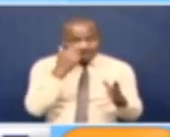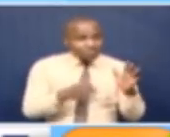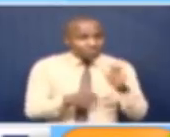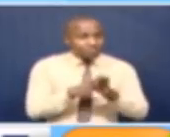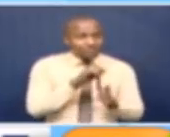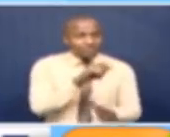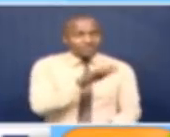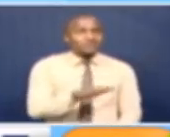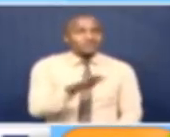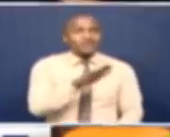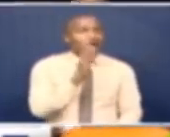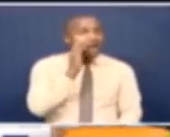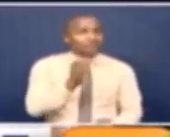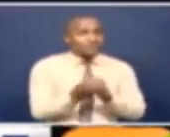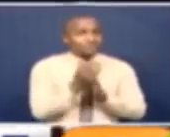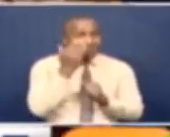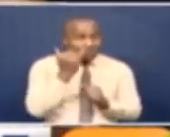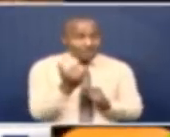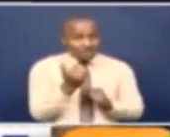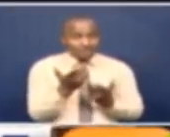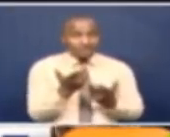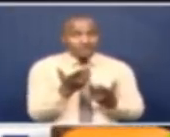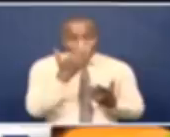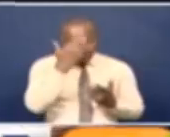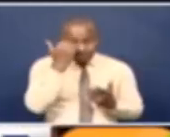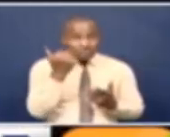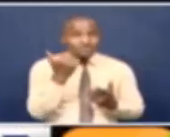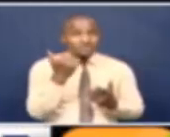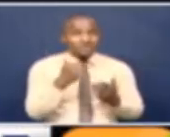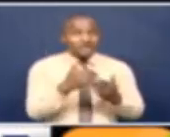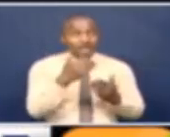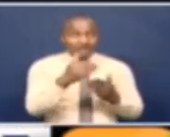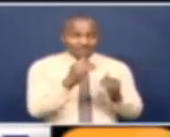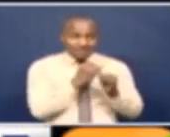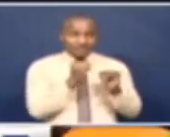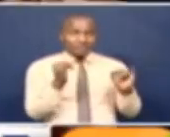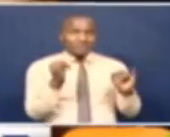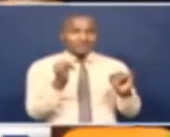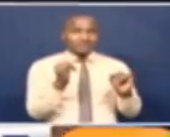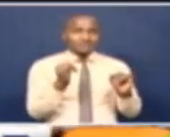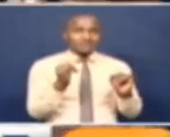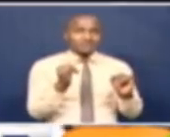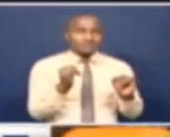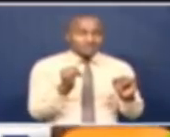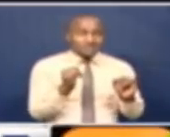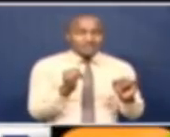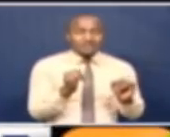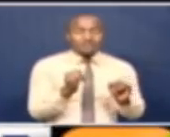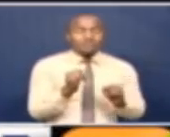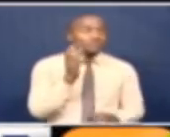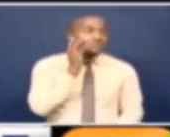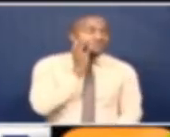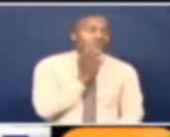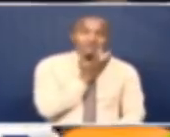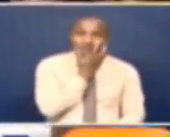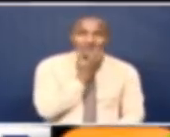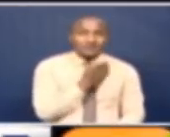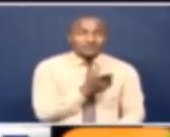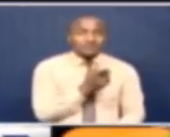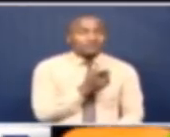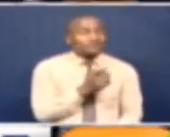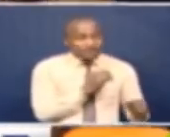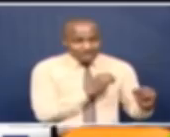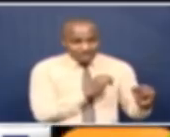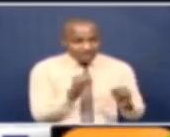I'll explain why. Because after the independence, the late Mzee Jomo Kenyatta